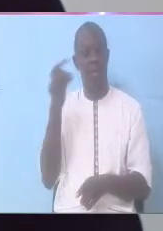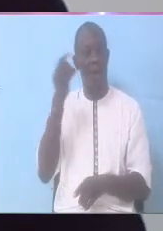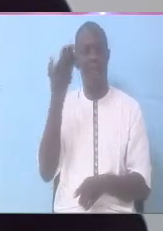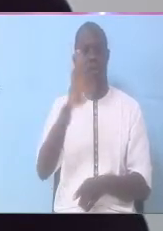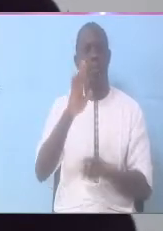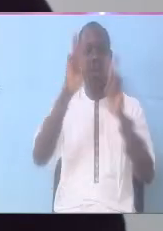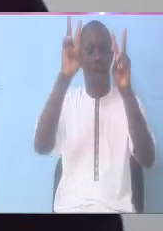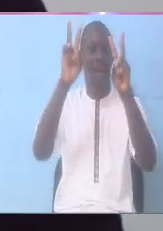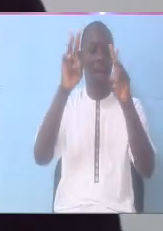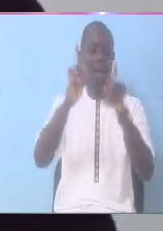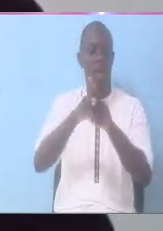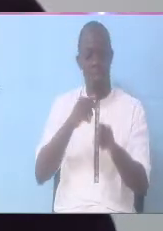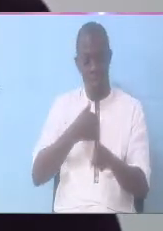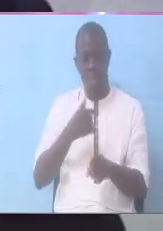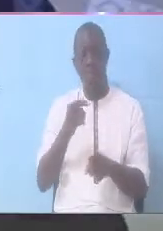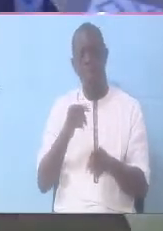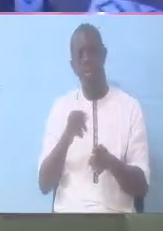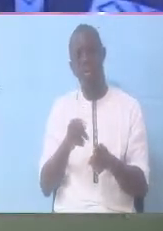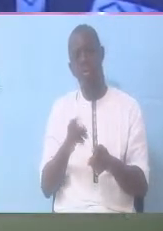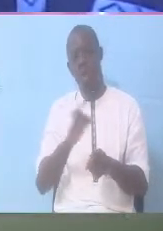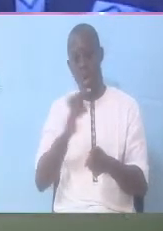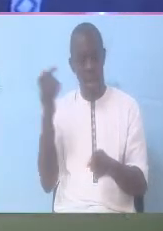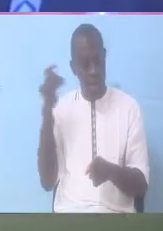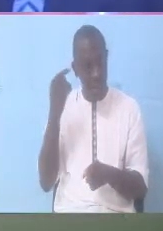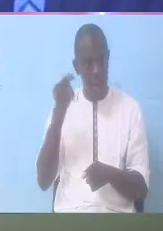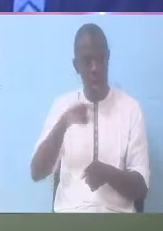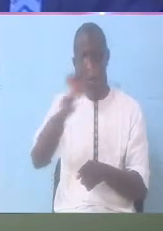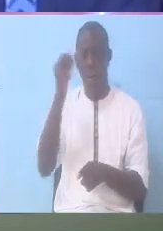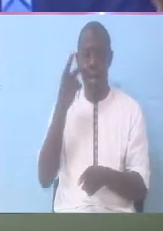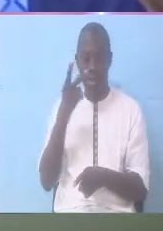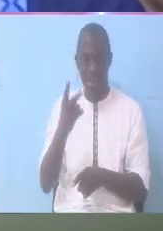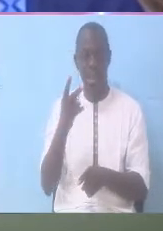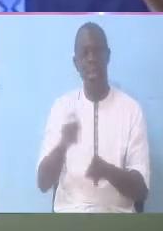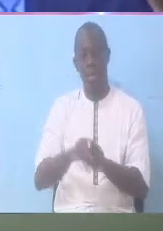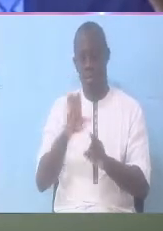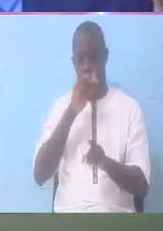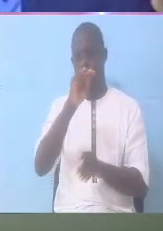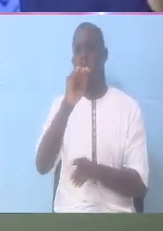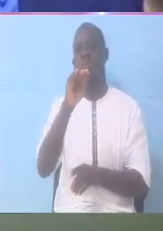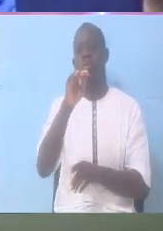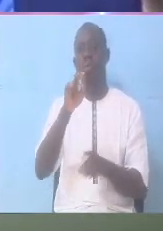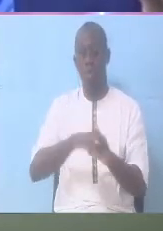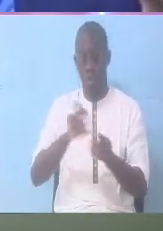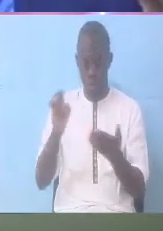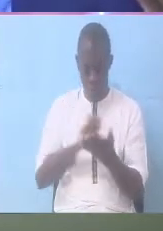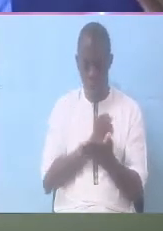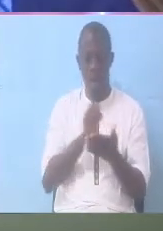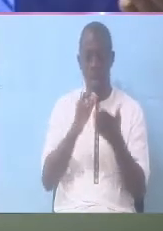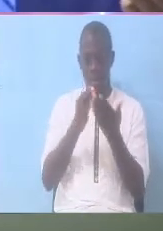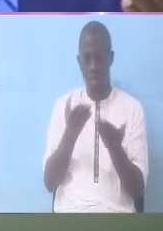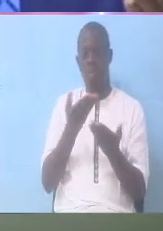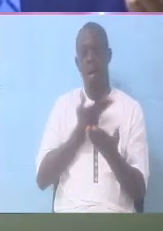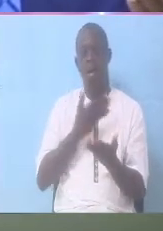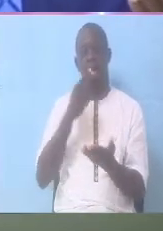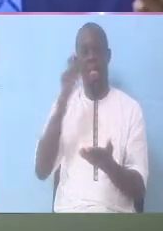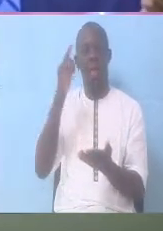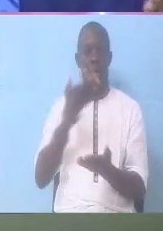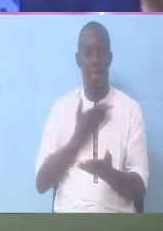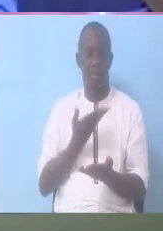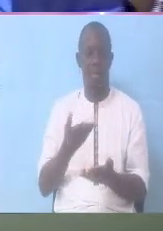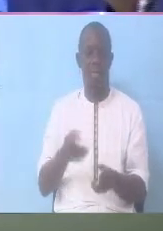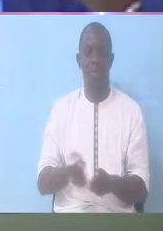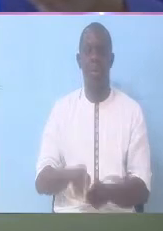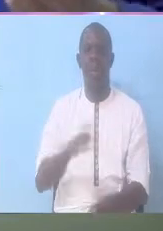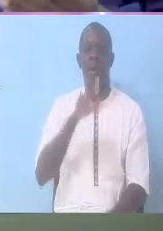see and what I witness. So the rest is just for the panel to come to conclusion. But Mr. Jallow, yes, sir.